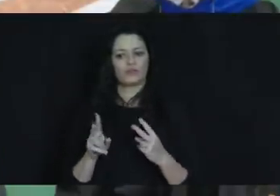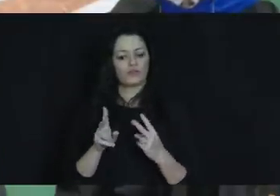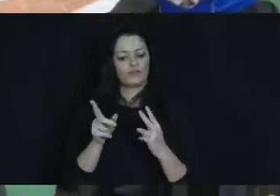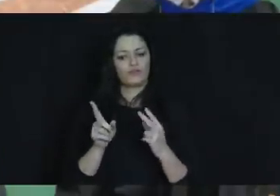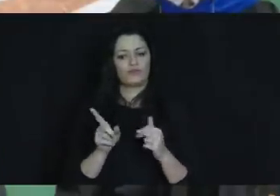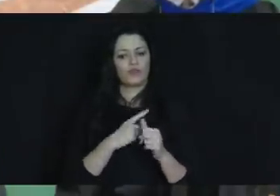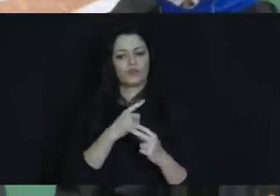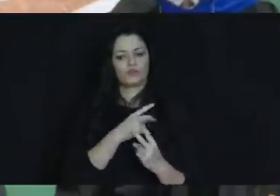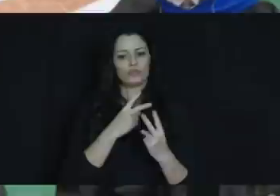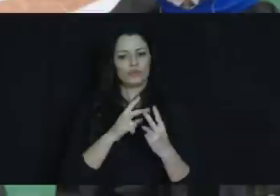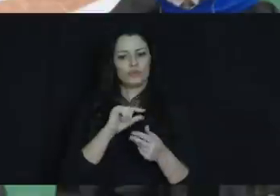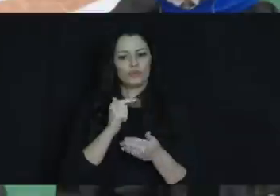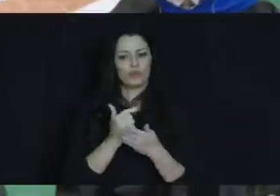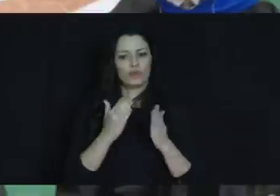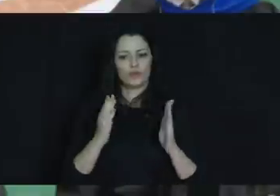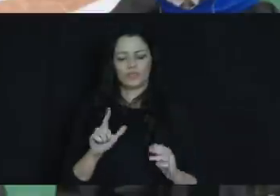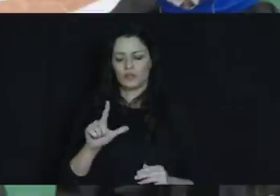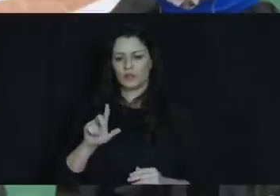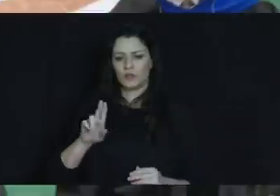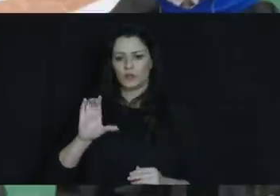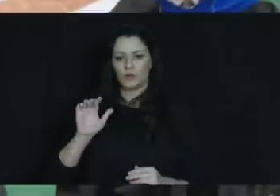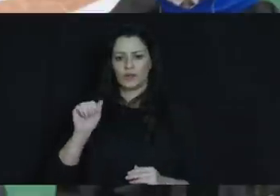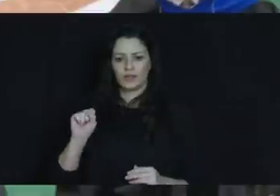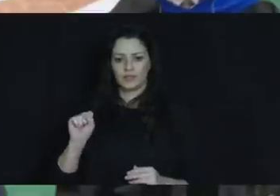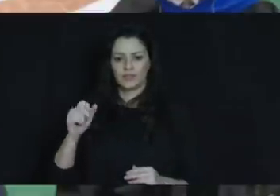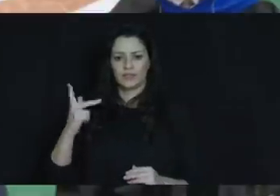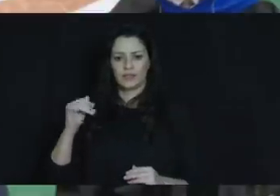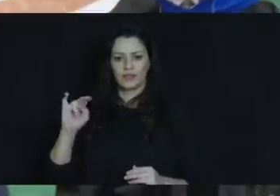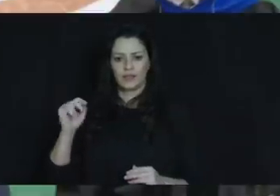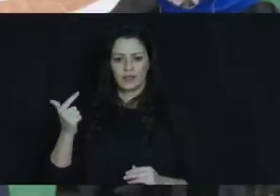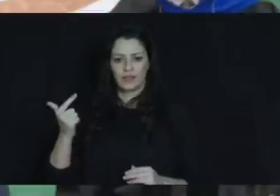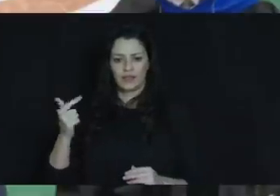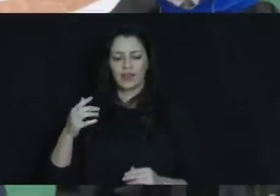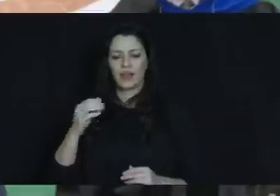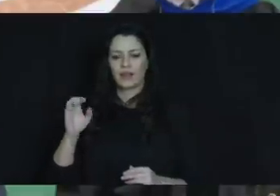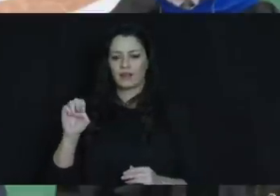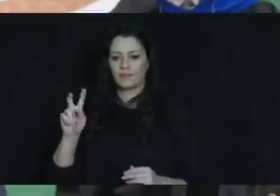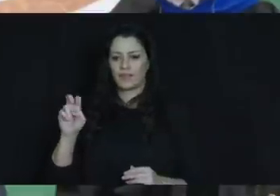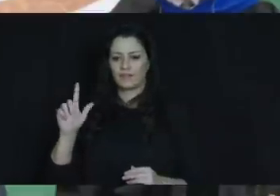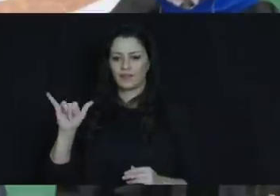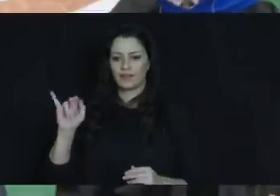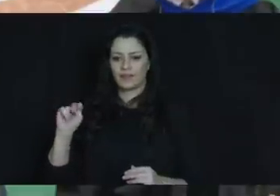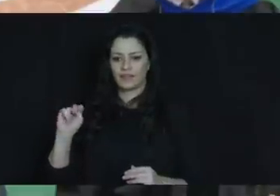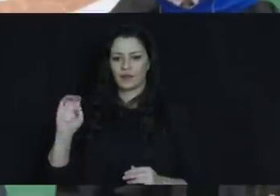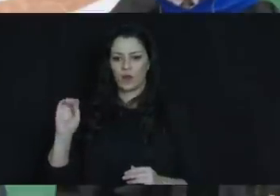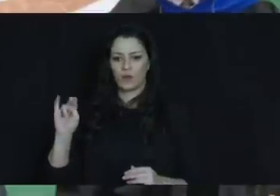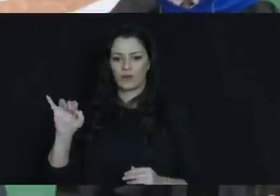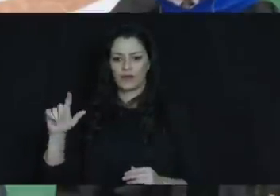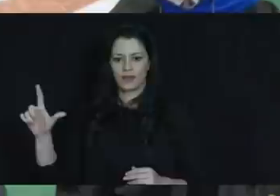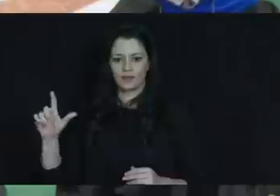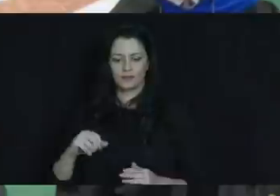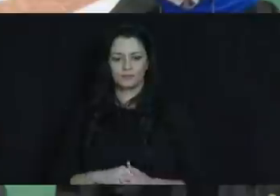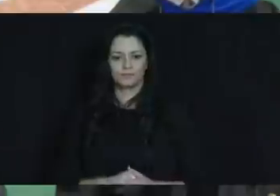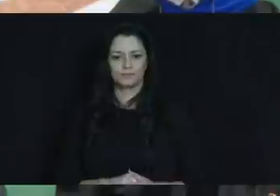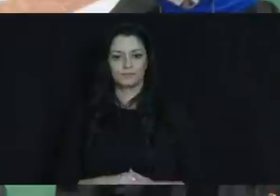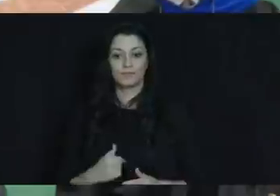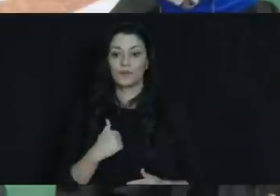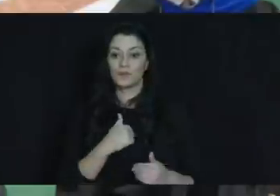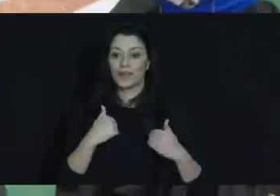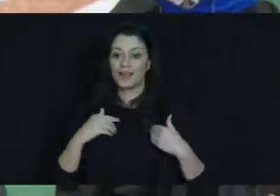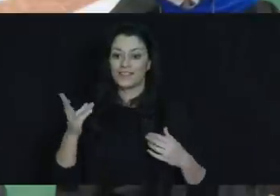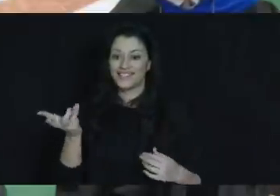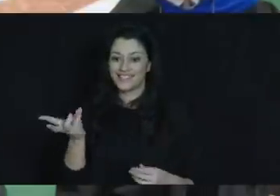O'Neill. The USF Spring 2021 graduating class has